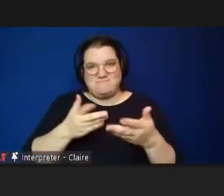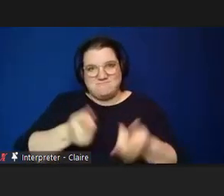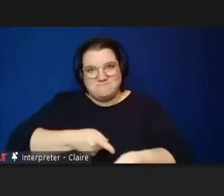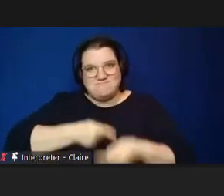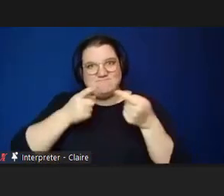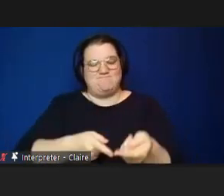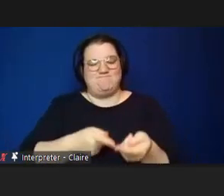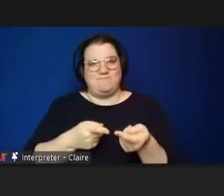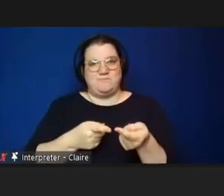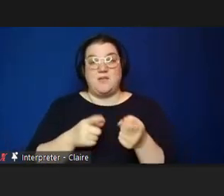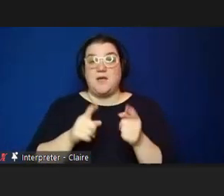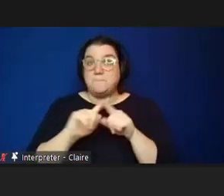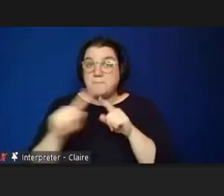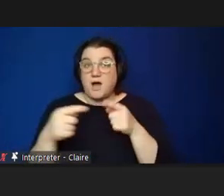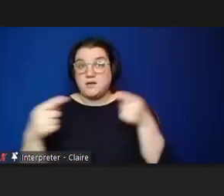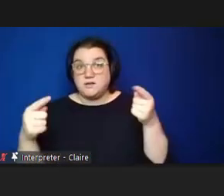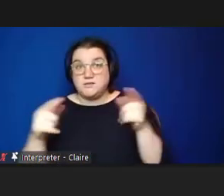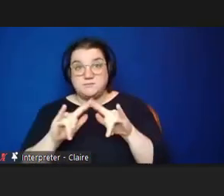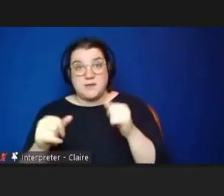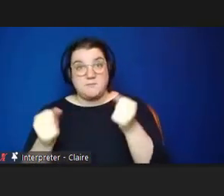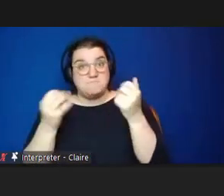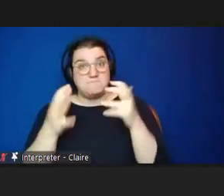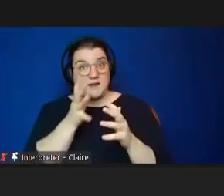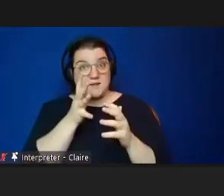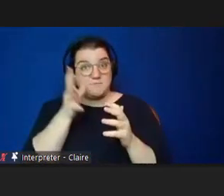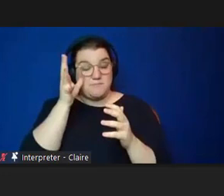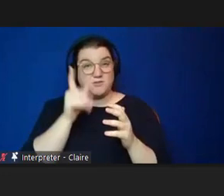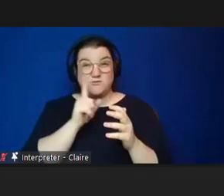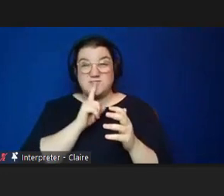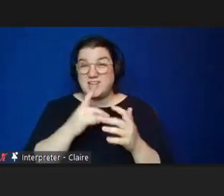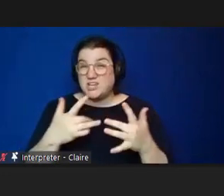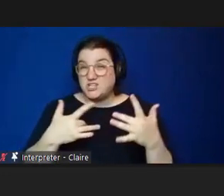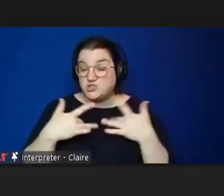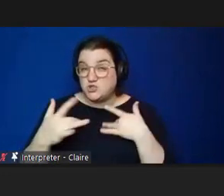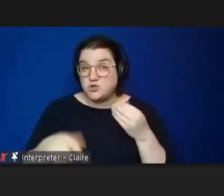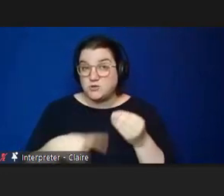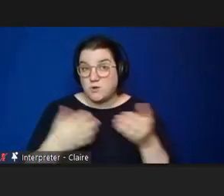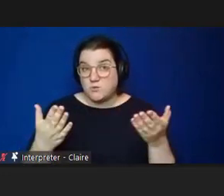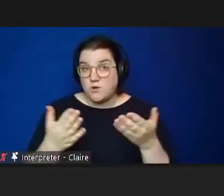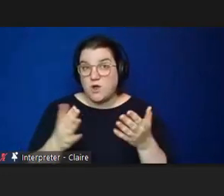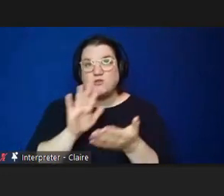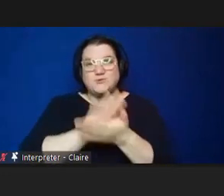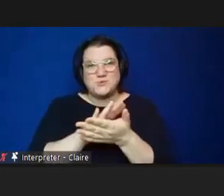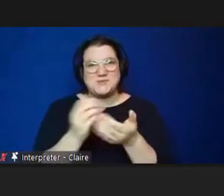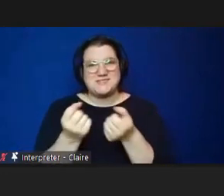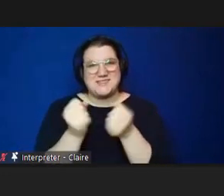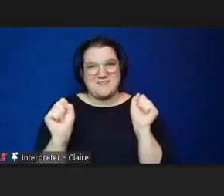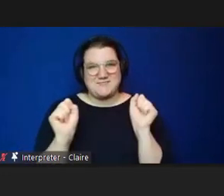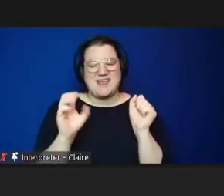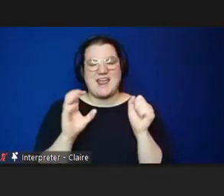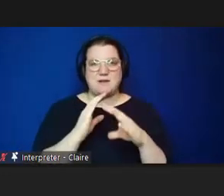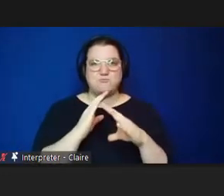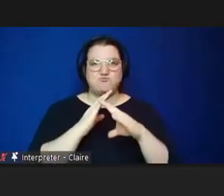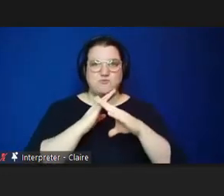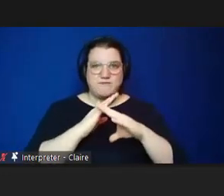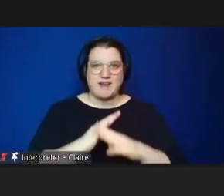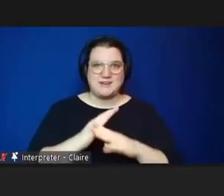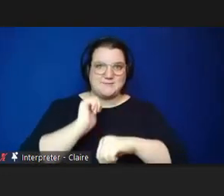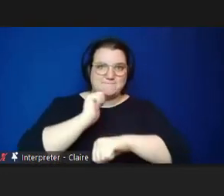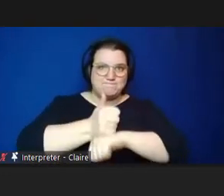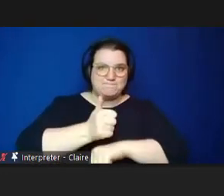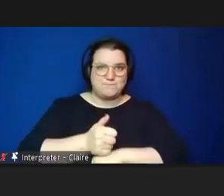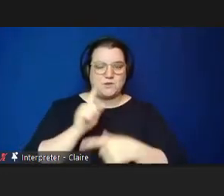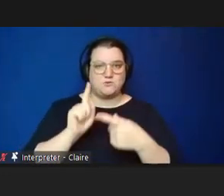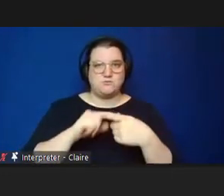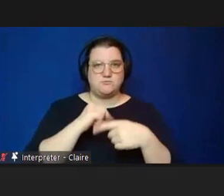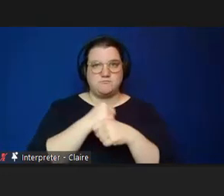on the flip side of that, a lot of parents were really concerned about school safety and preventative measures for making sure